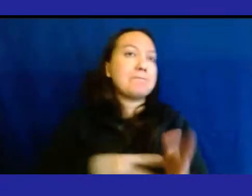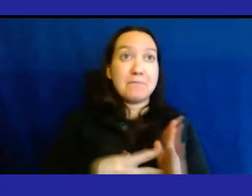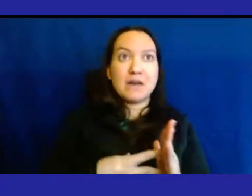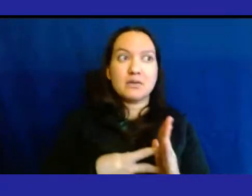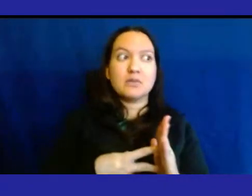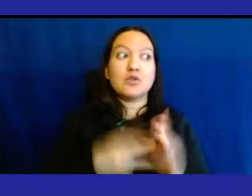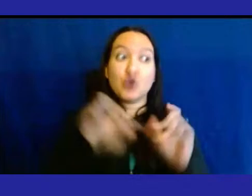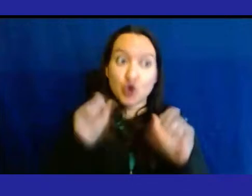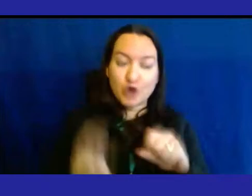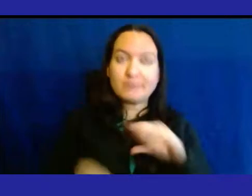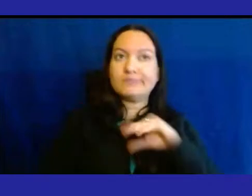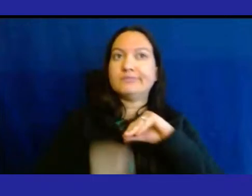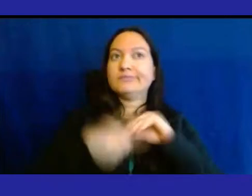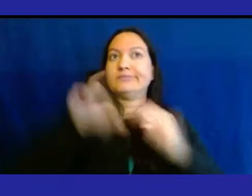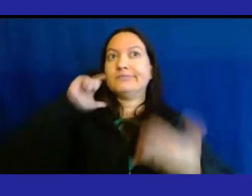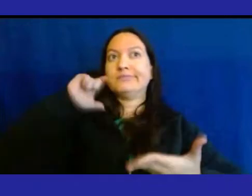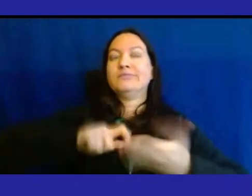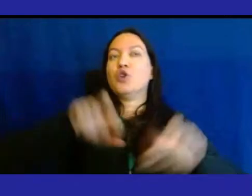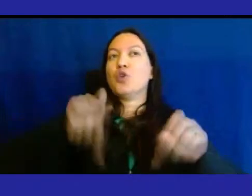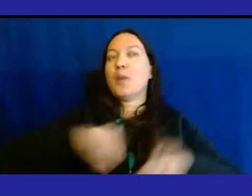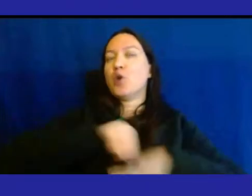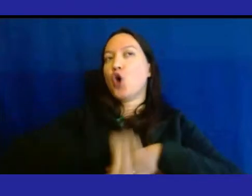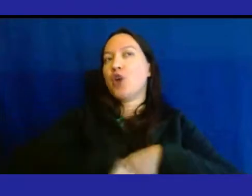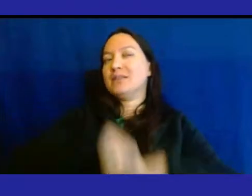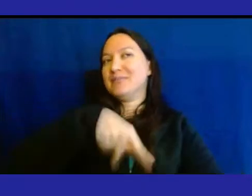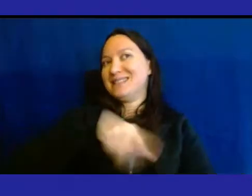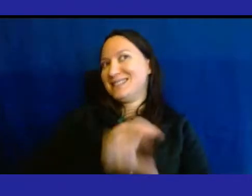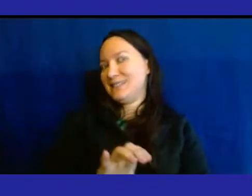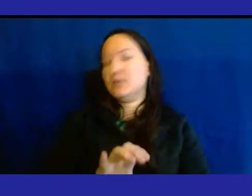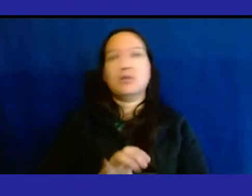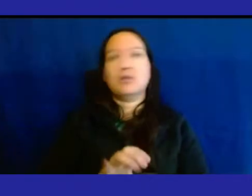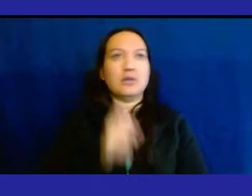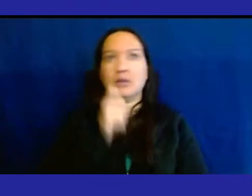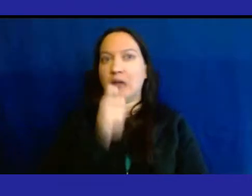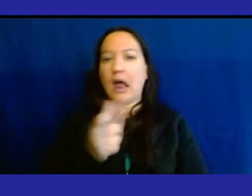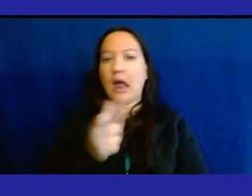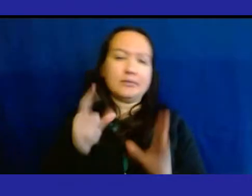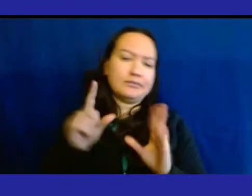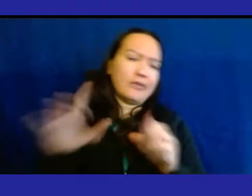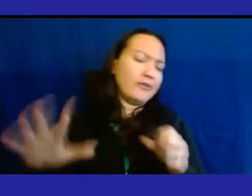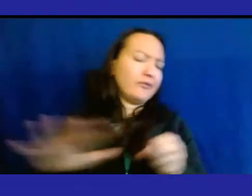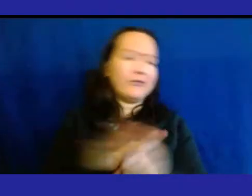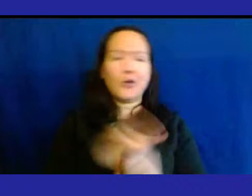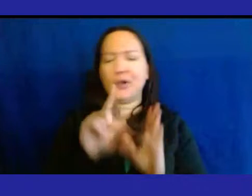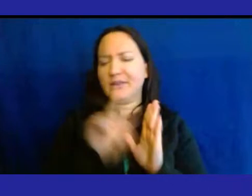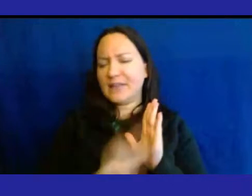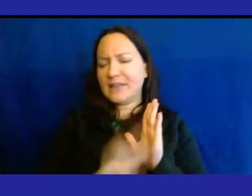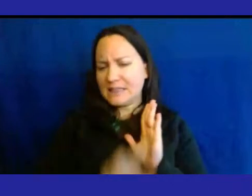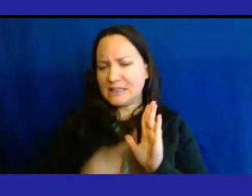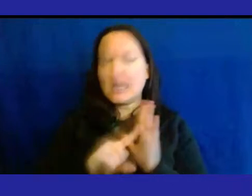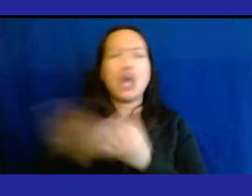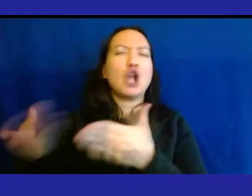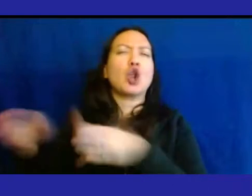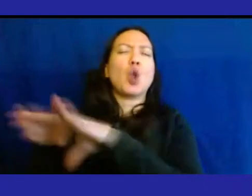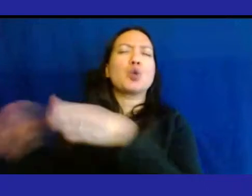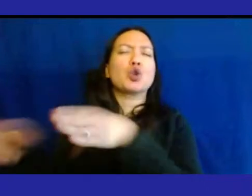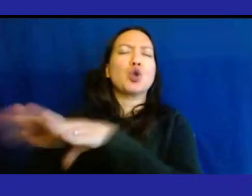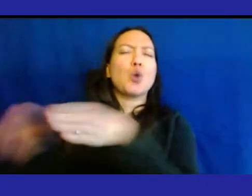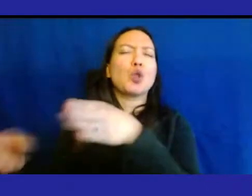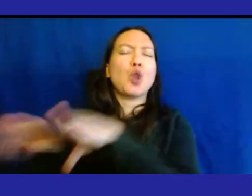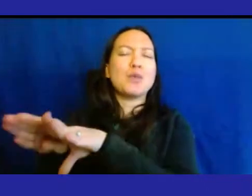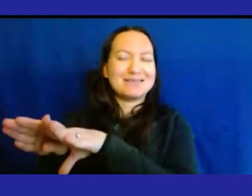additional findings of probable cause. Really, they just have not been conducting full investigations, have been closing out the matter, which